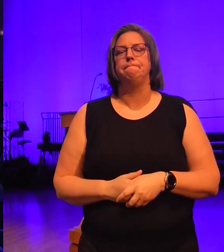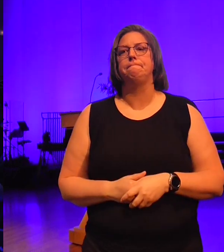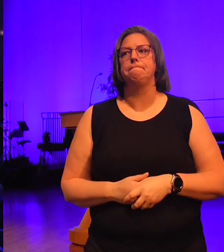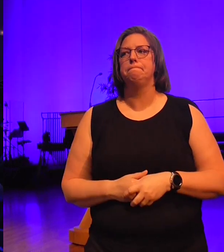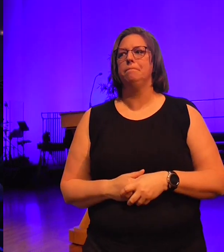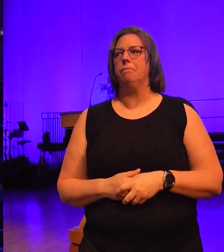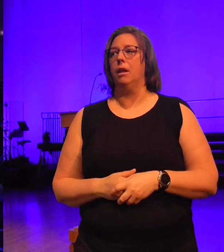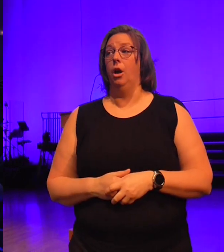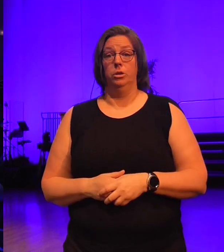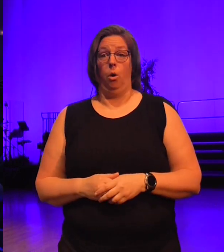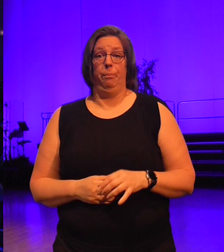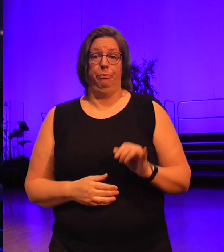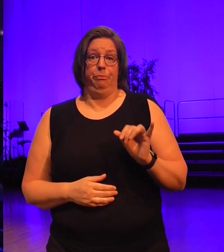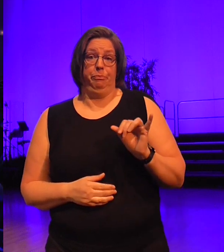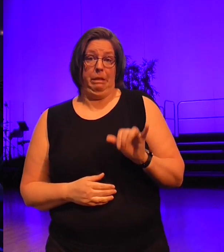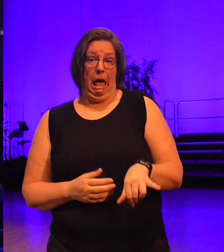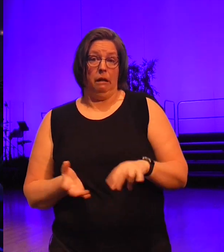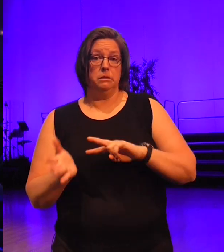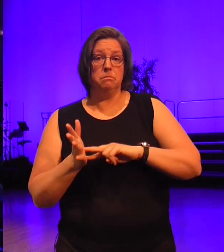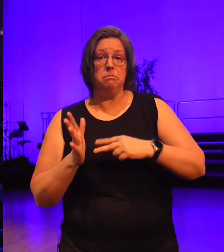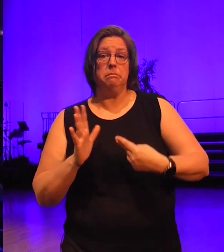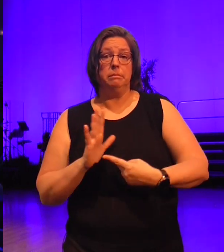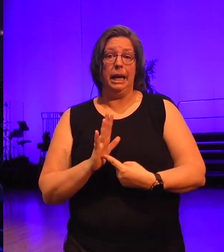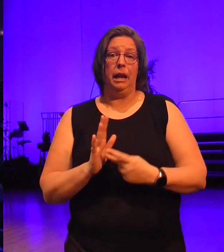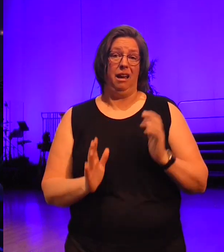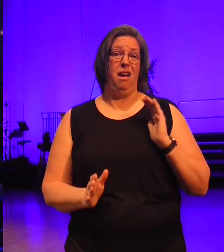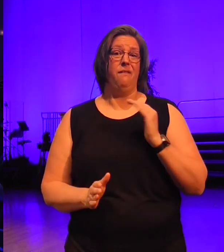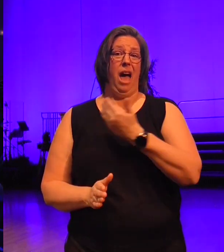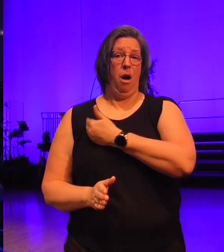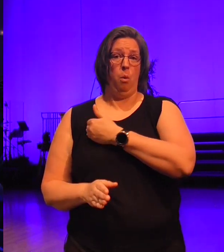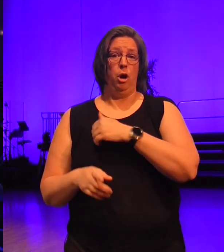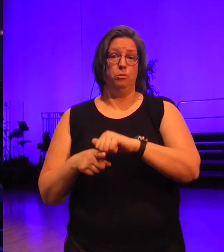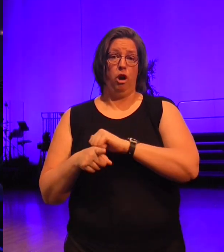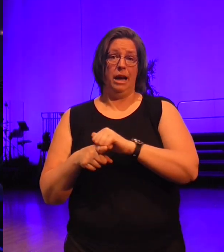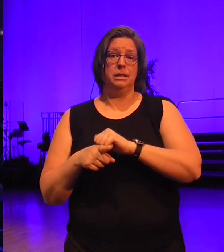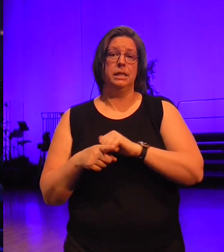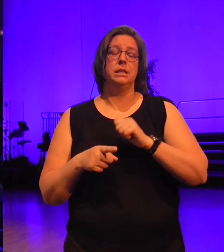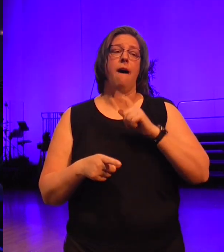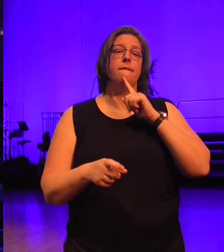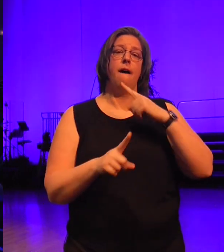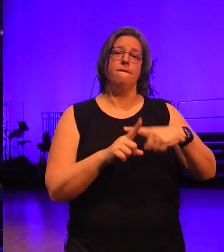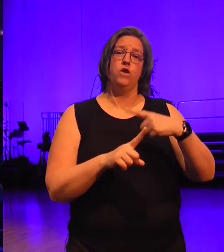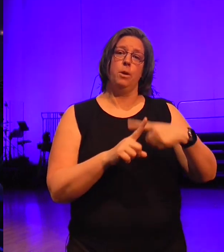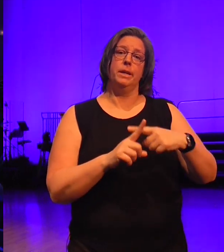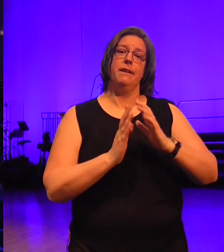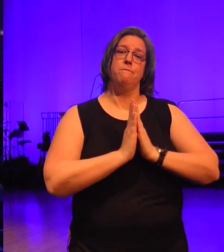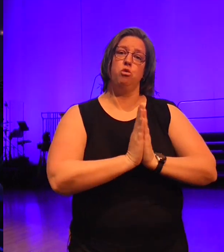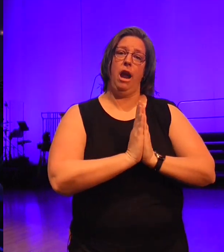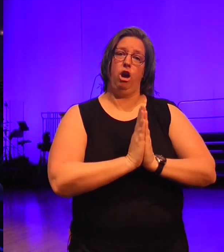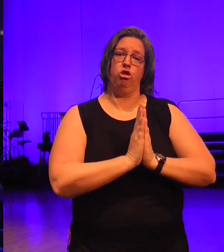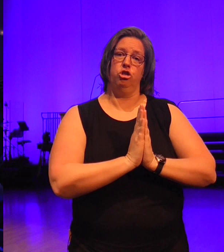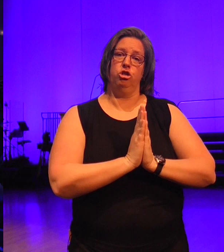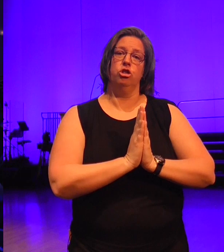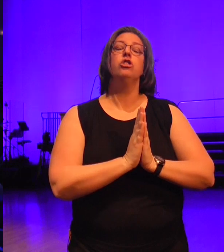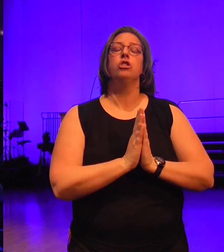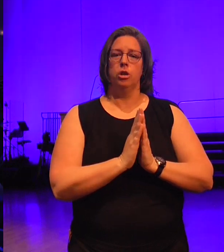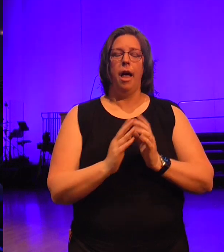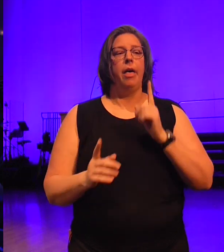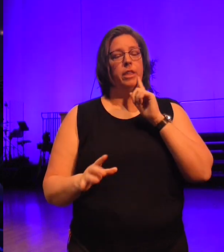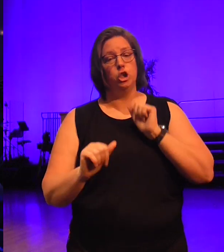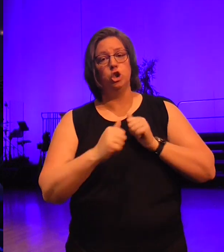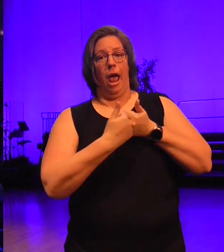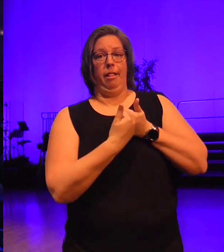as well of our practice here of affirmative prayer, where the condition or the challenge in the prayer